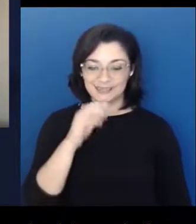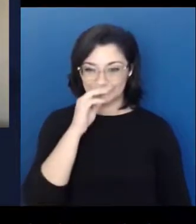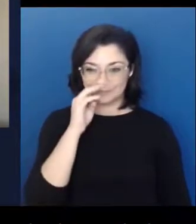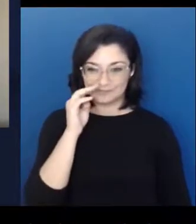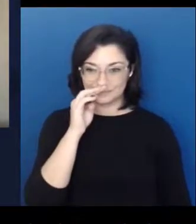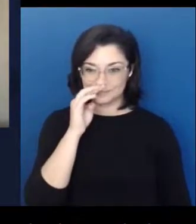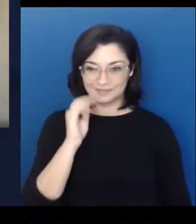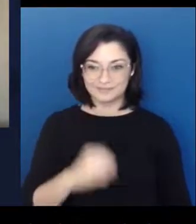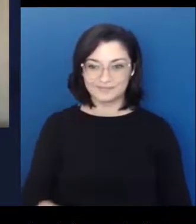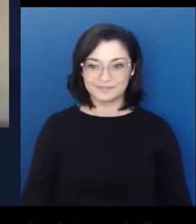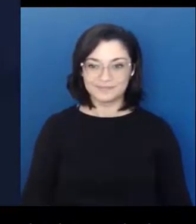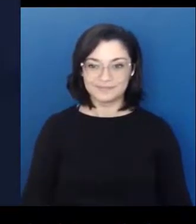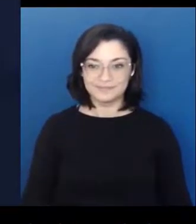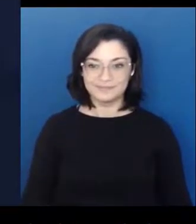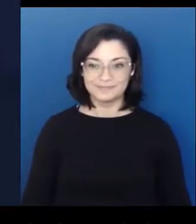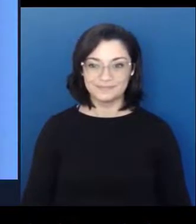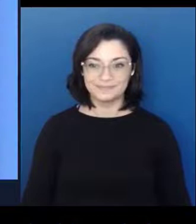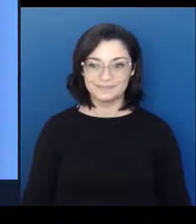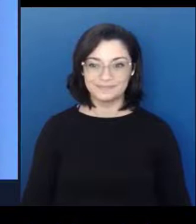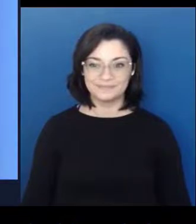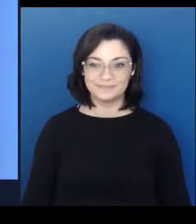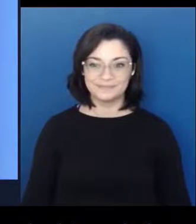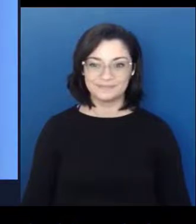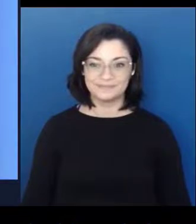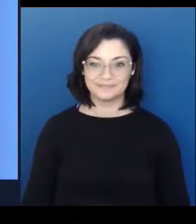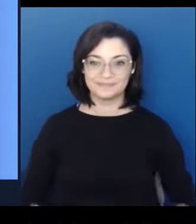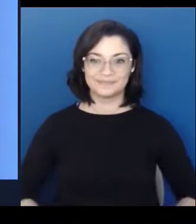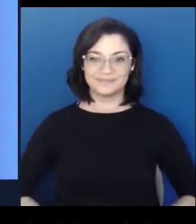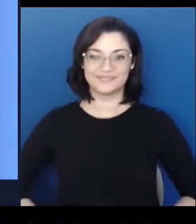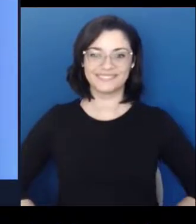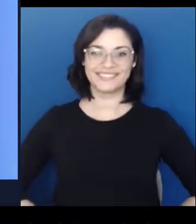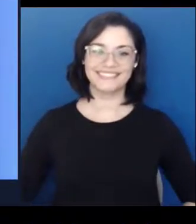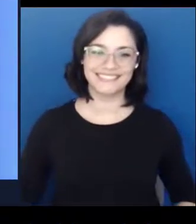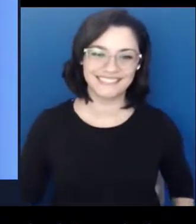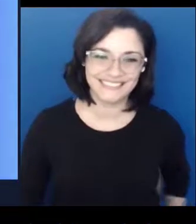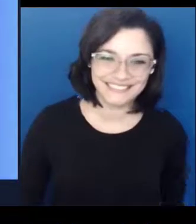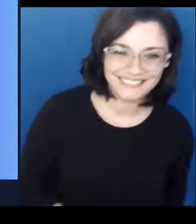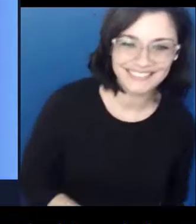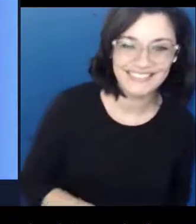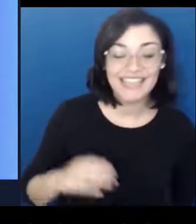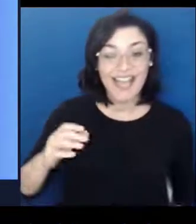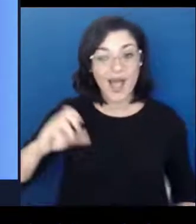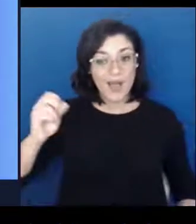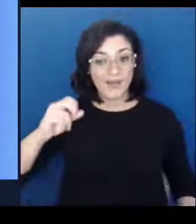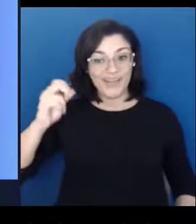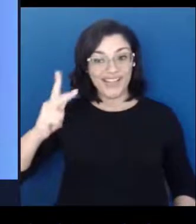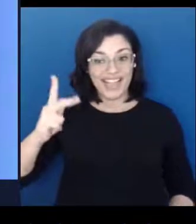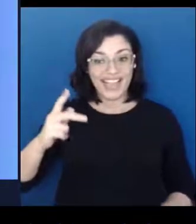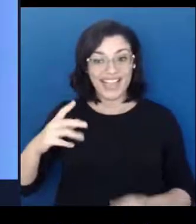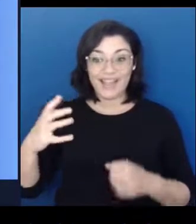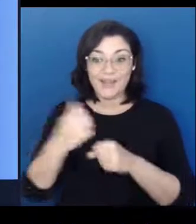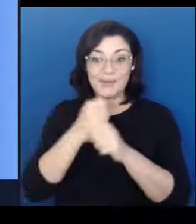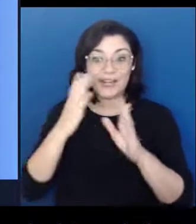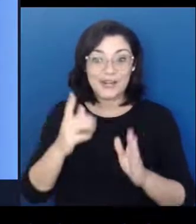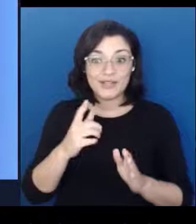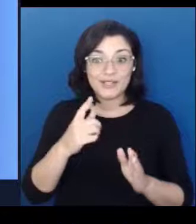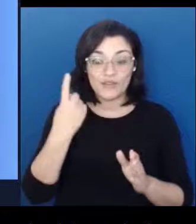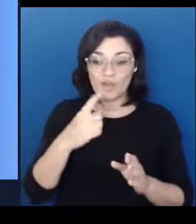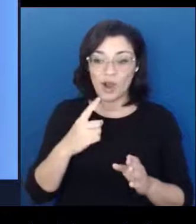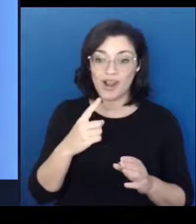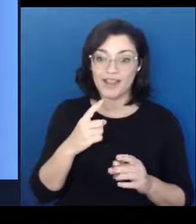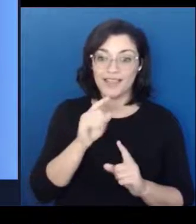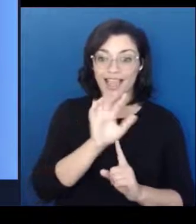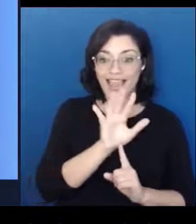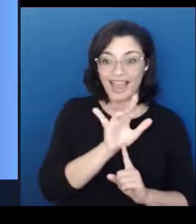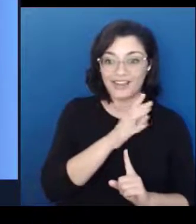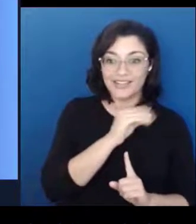All righty then. The winners are the Candles and Lip Reading Concept class goes to Jen for